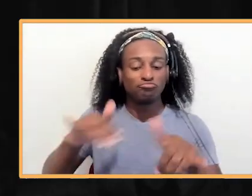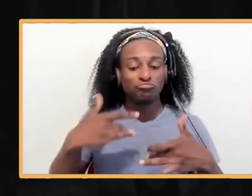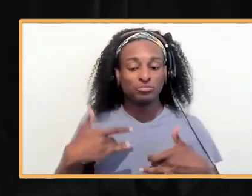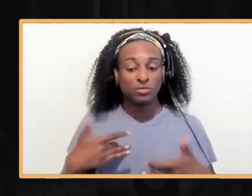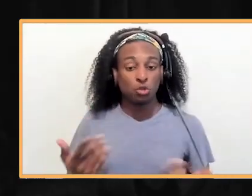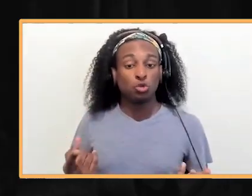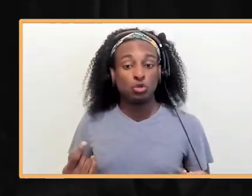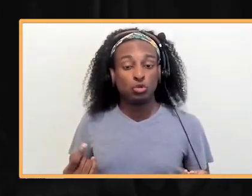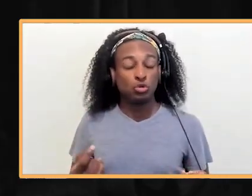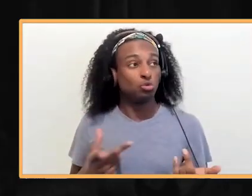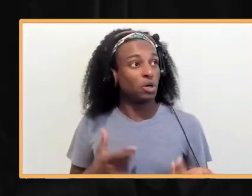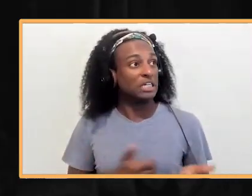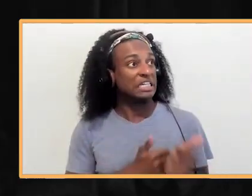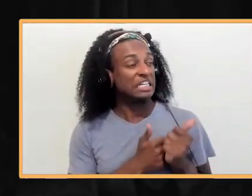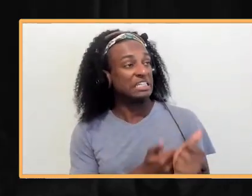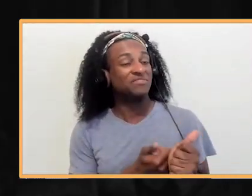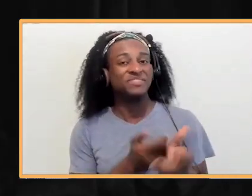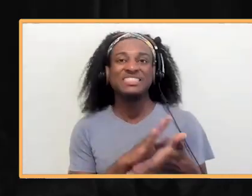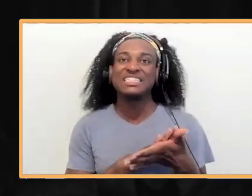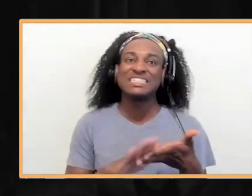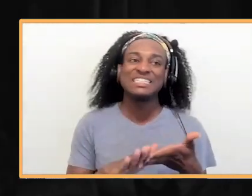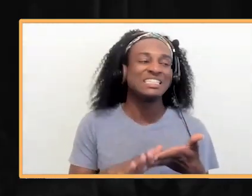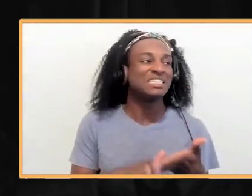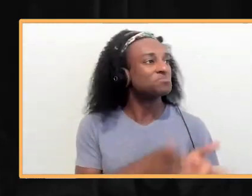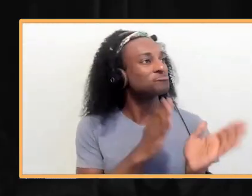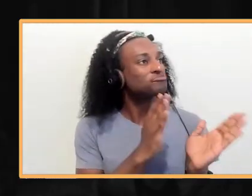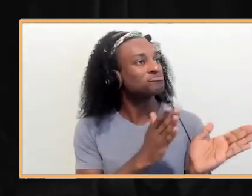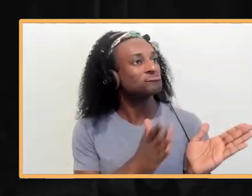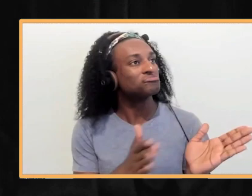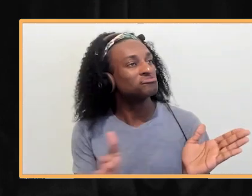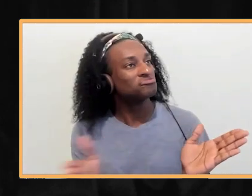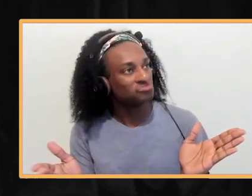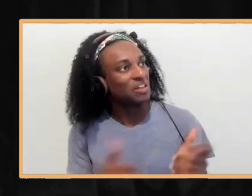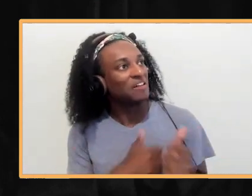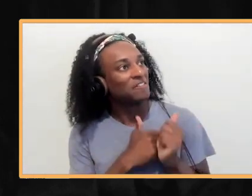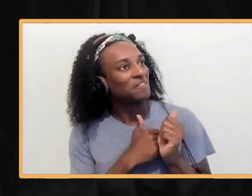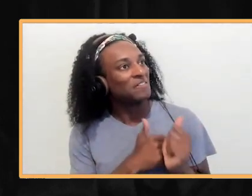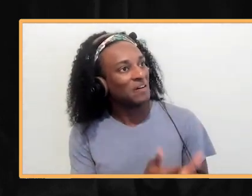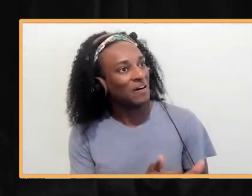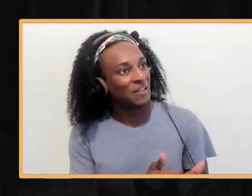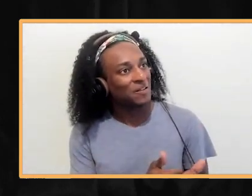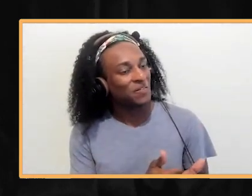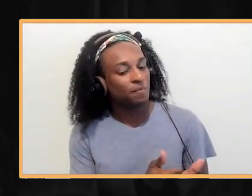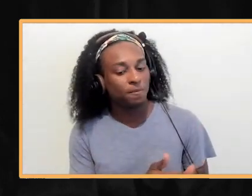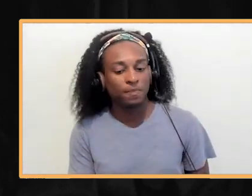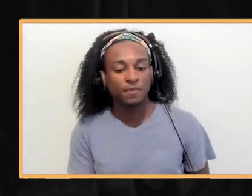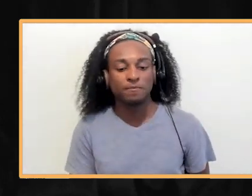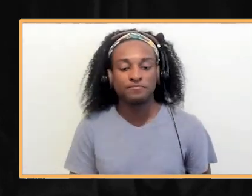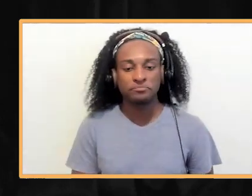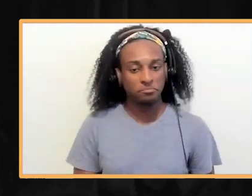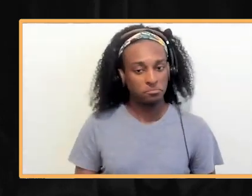and orderly way of going about things. And so the way that Derrida talks about it, he says,